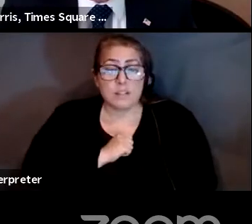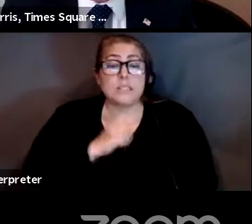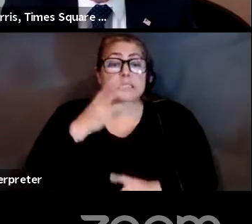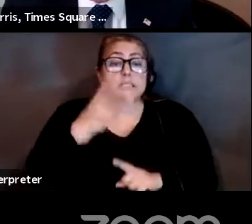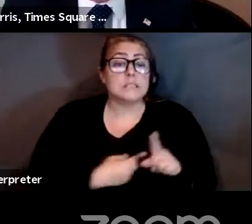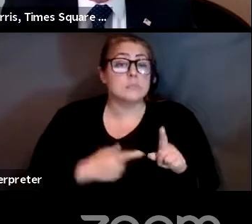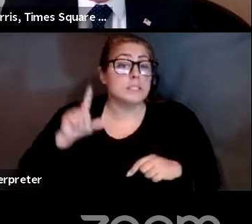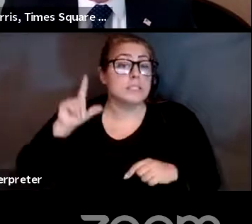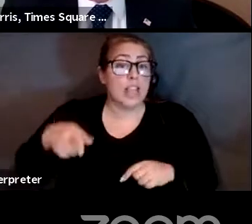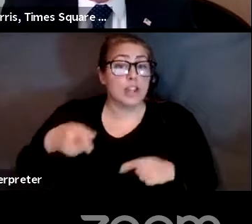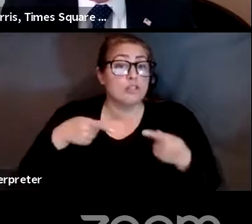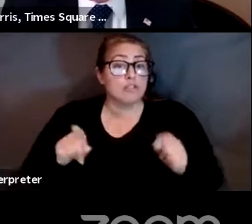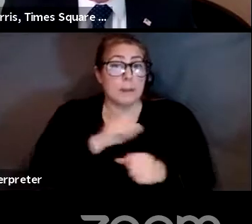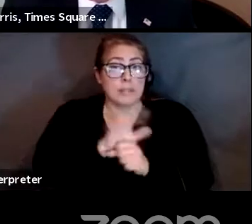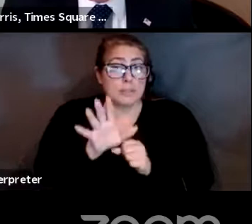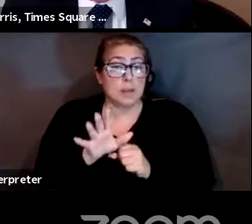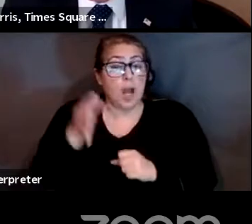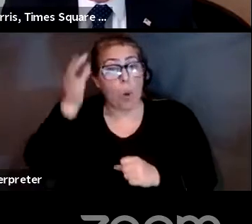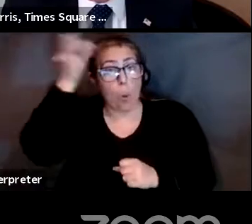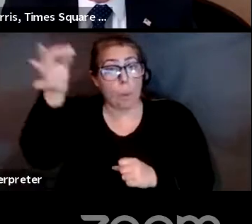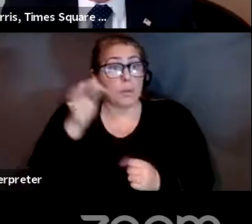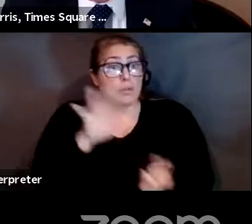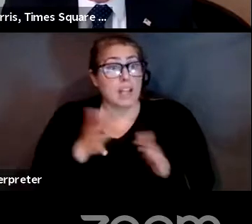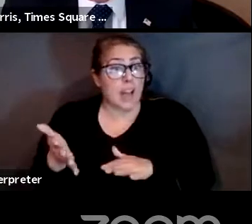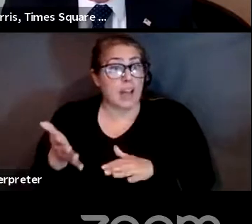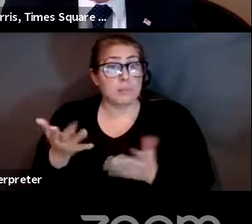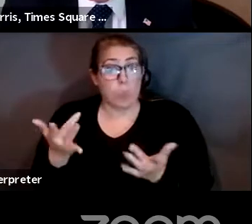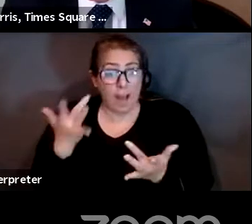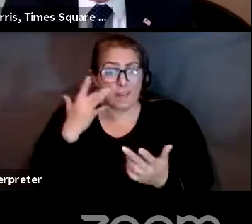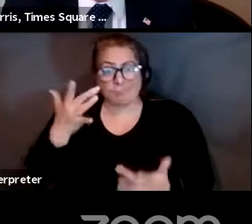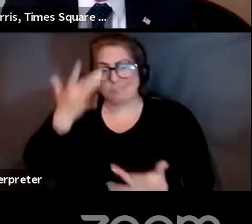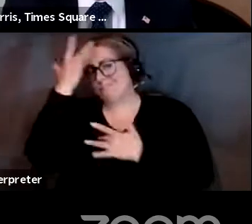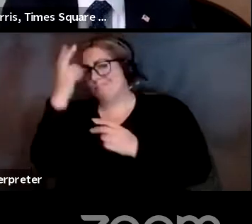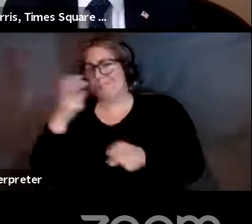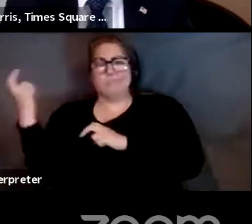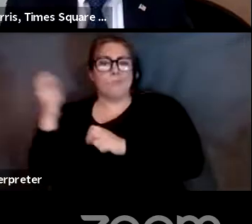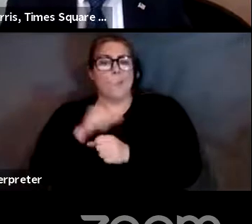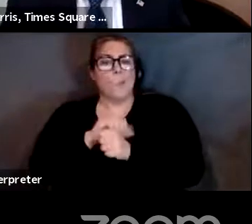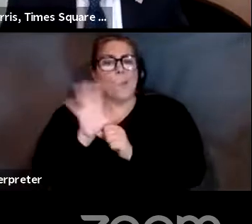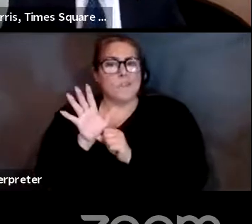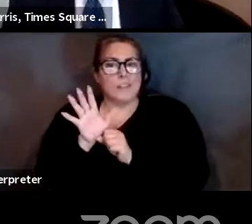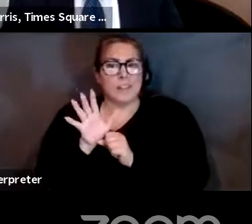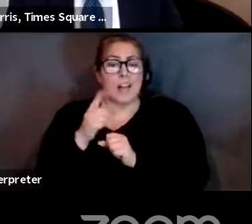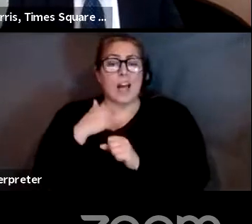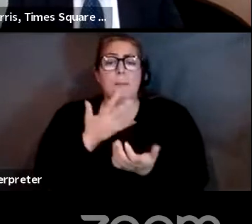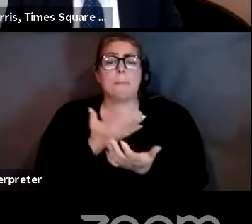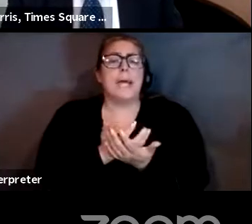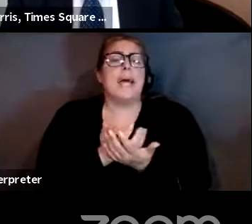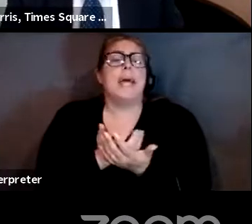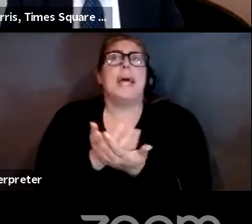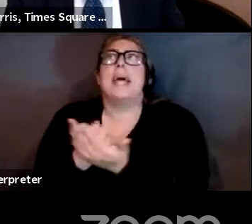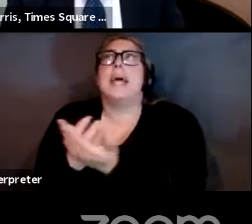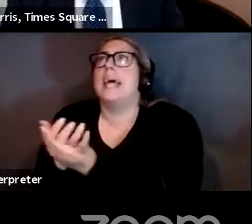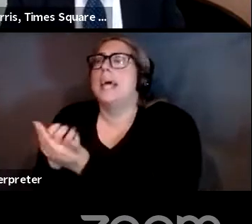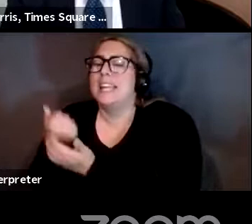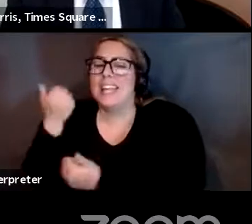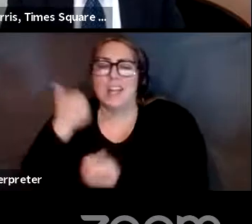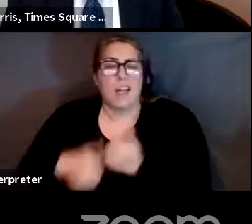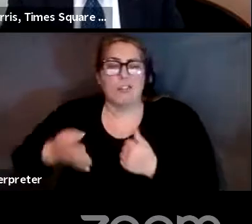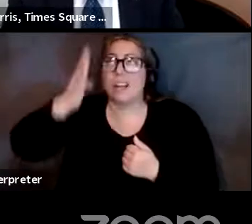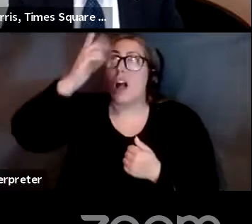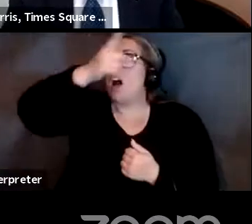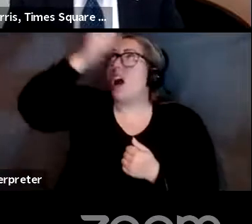later during the pandemic, I almost died from COVID. And I begged every God that you can